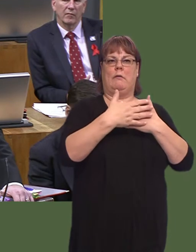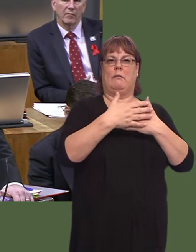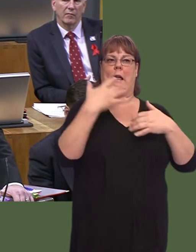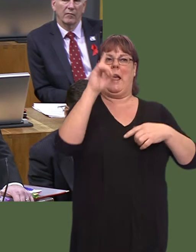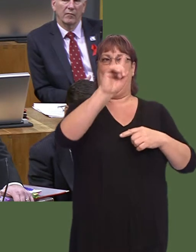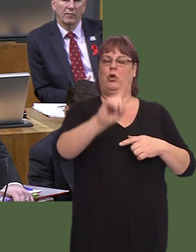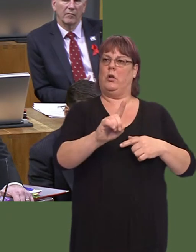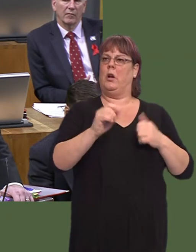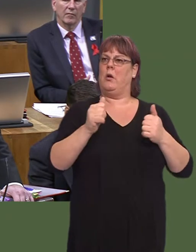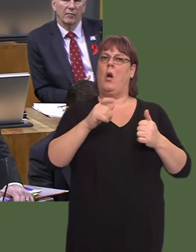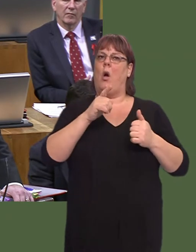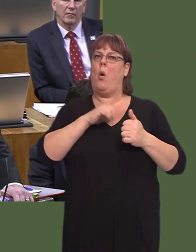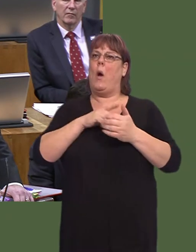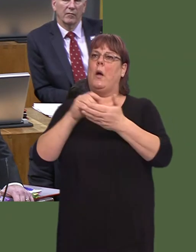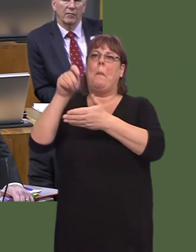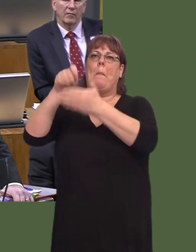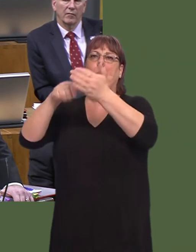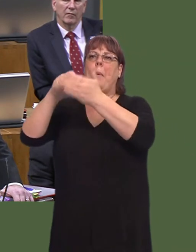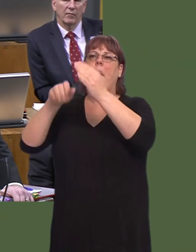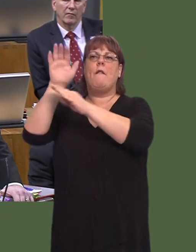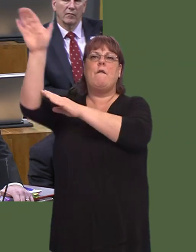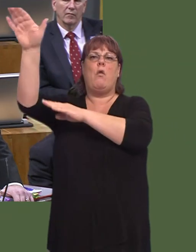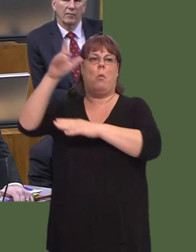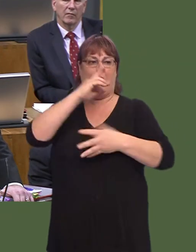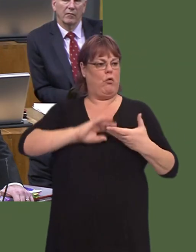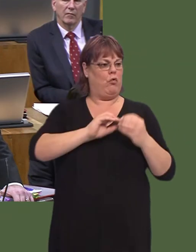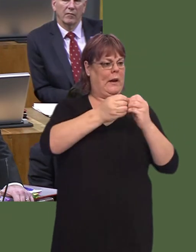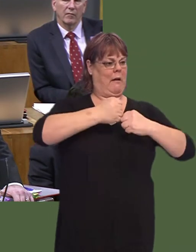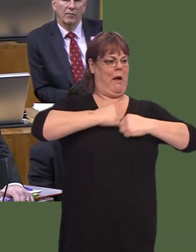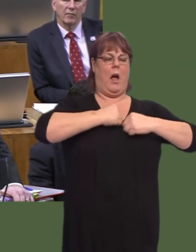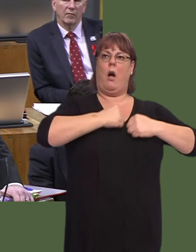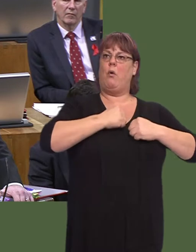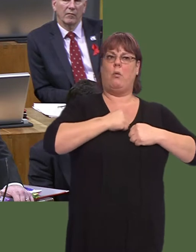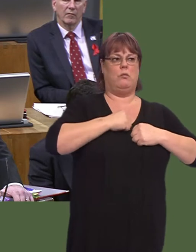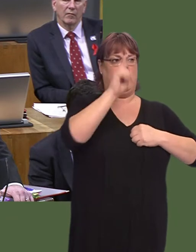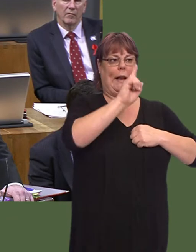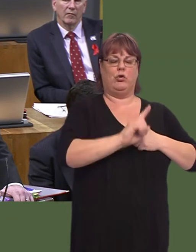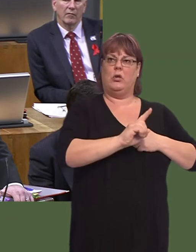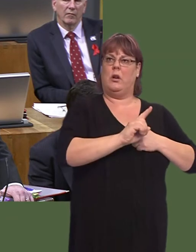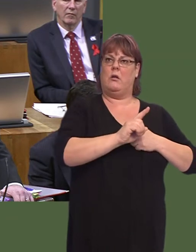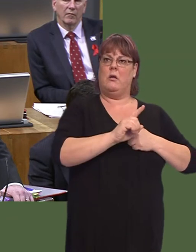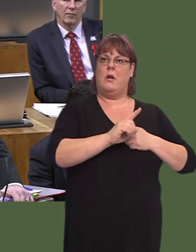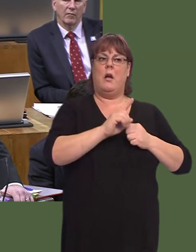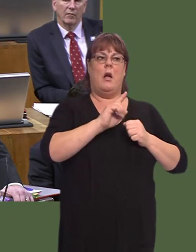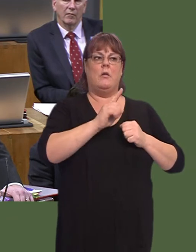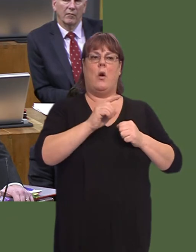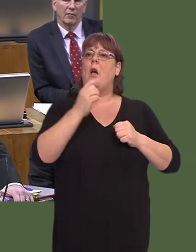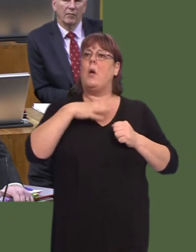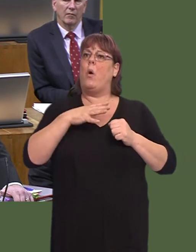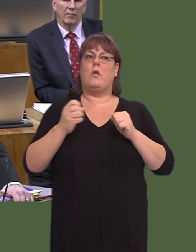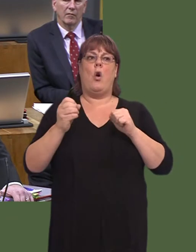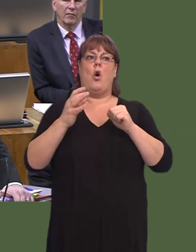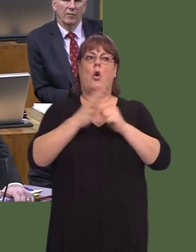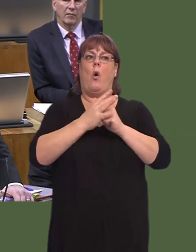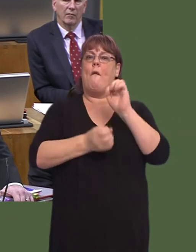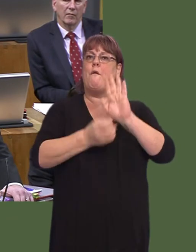energy security. Why would we want to import energy from other countries when we can generate our own in a renewable way? Or is he saying that we should just have